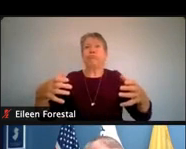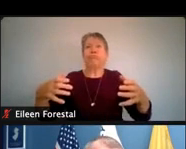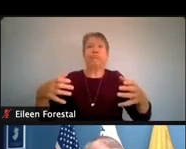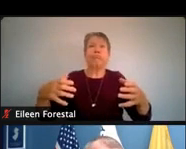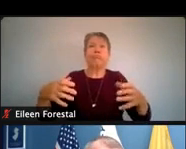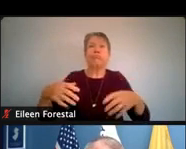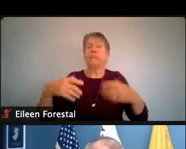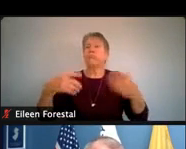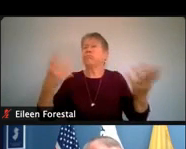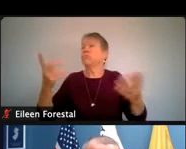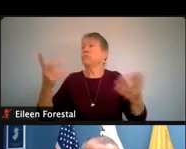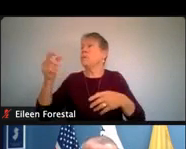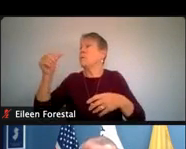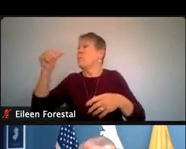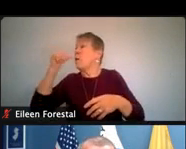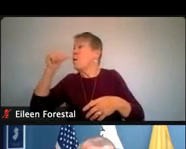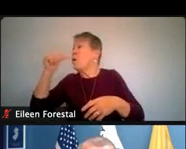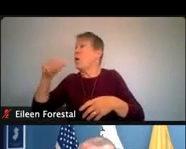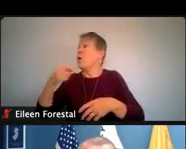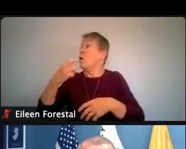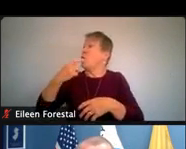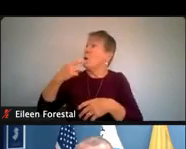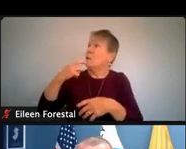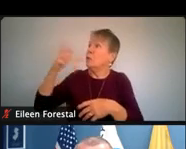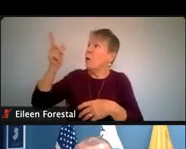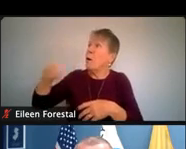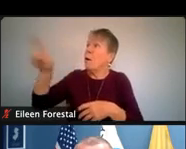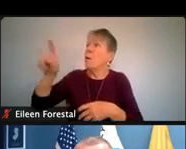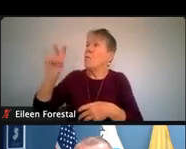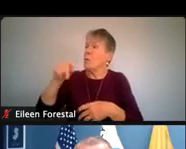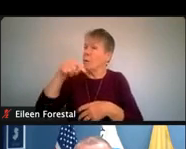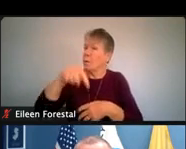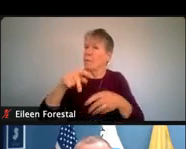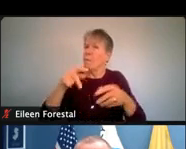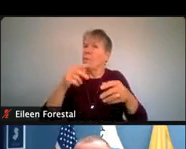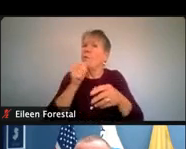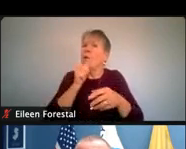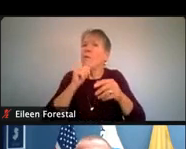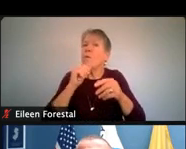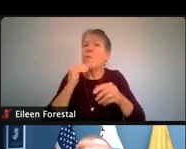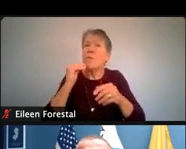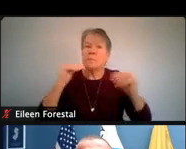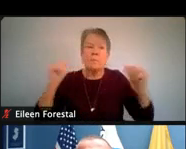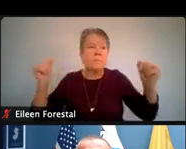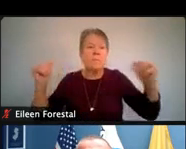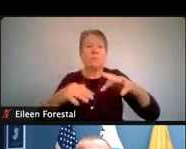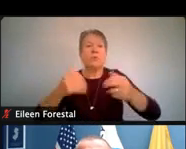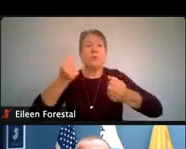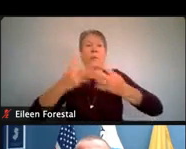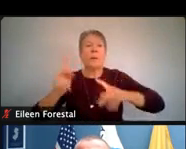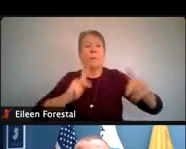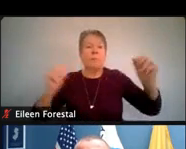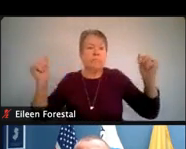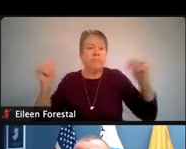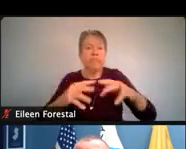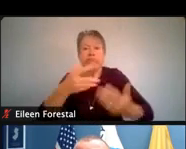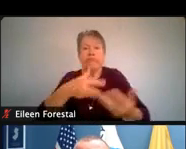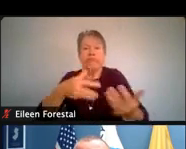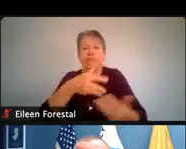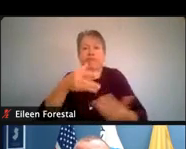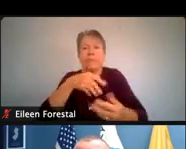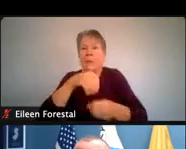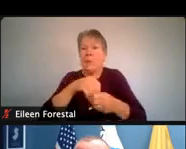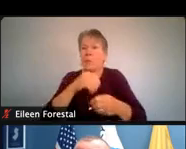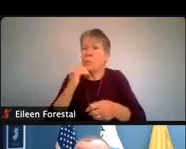one more comment on your second question, then ask if Judy or Pat have anything they want to add to it. Sadly, I think listen, here's good